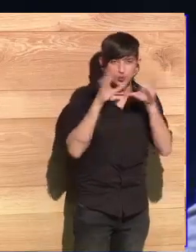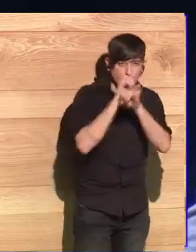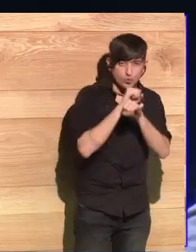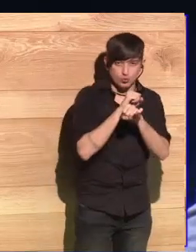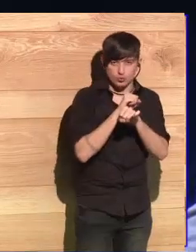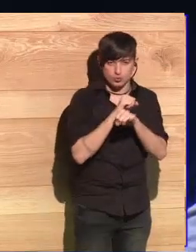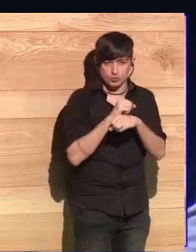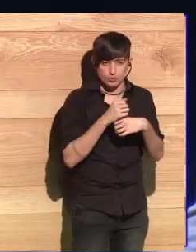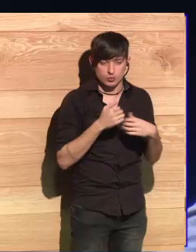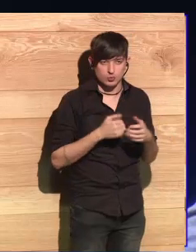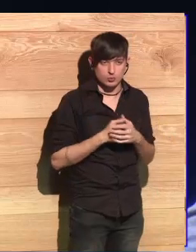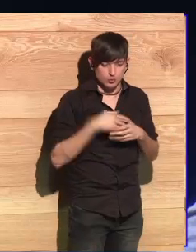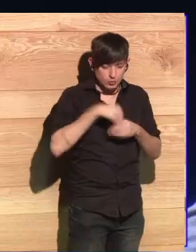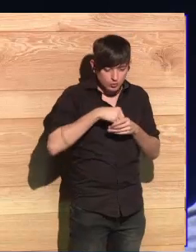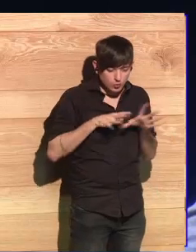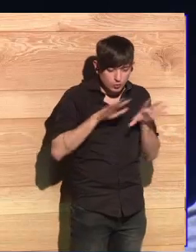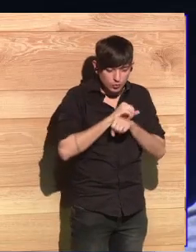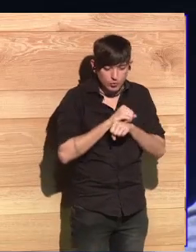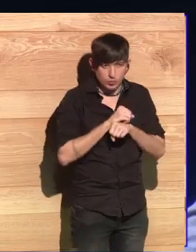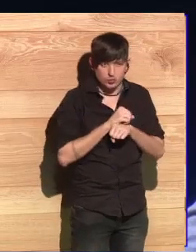to the heart of darkness.